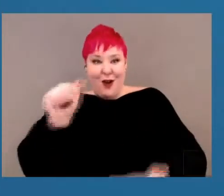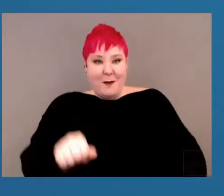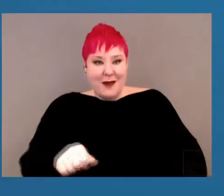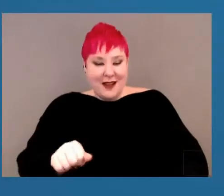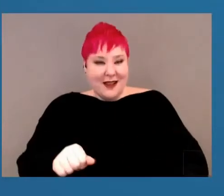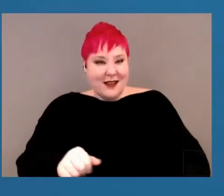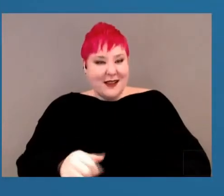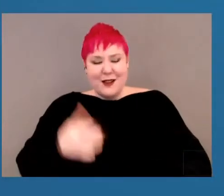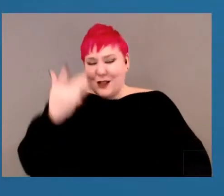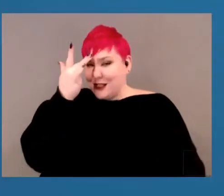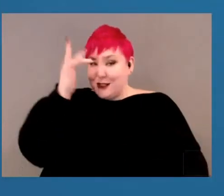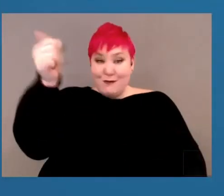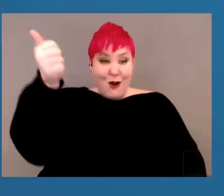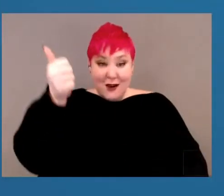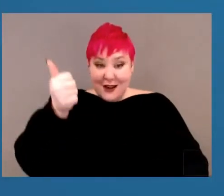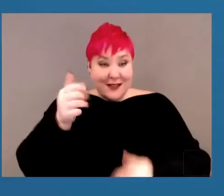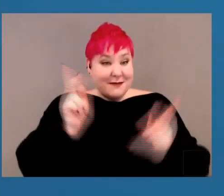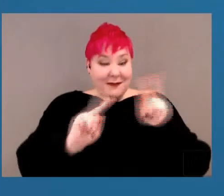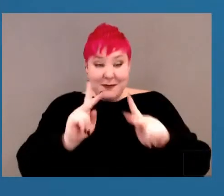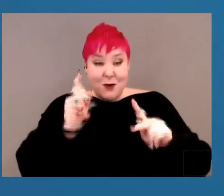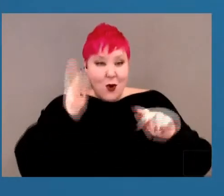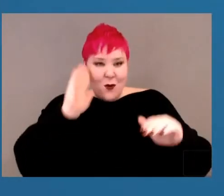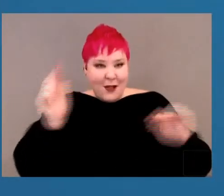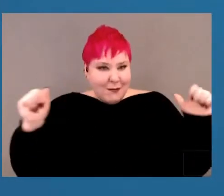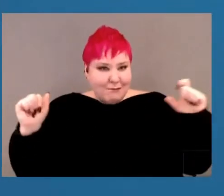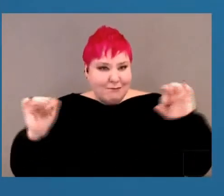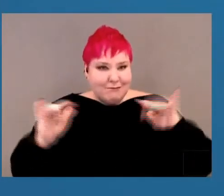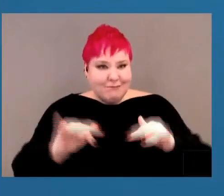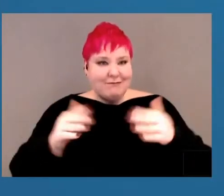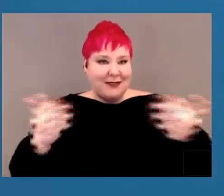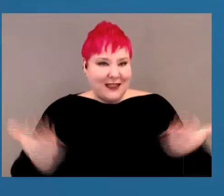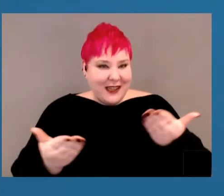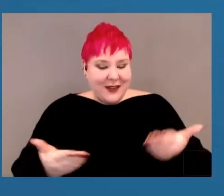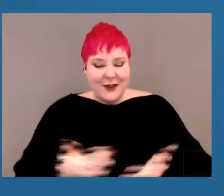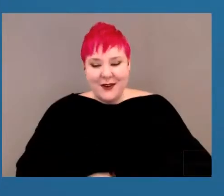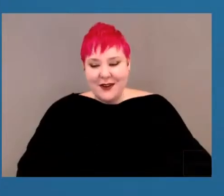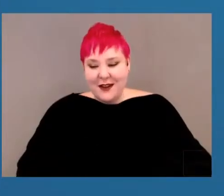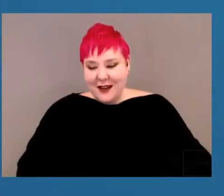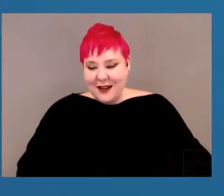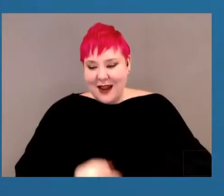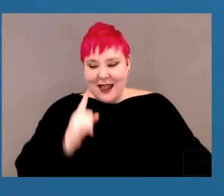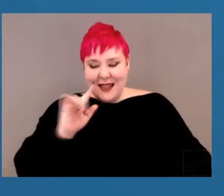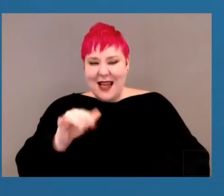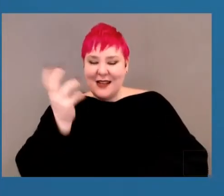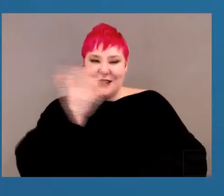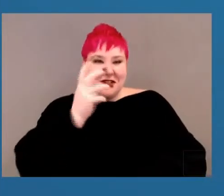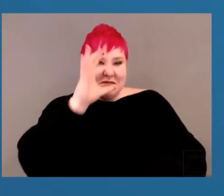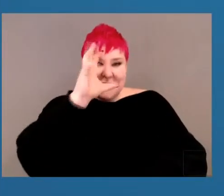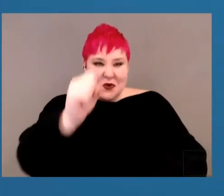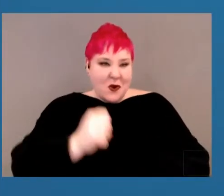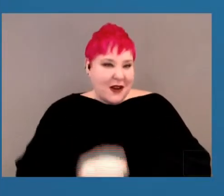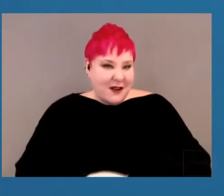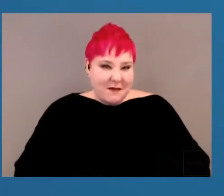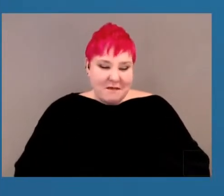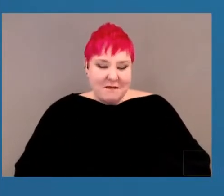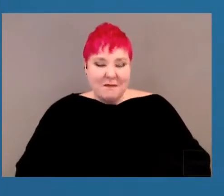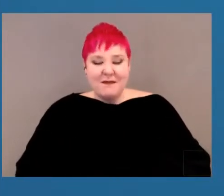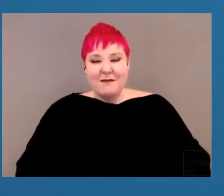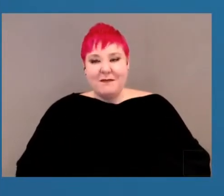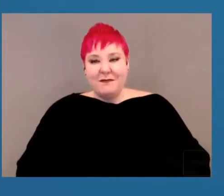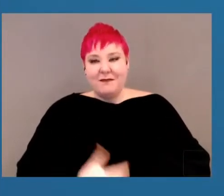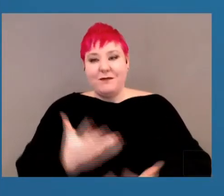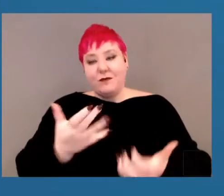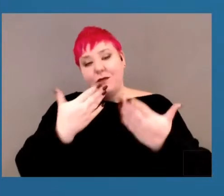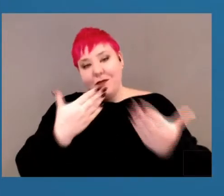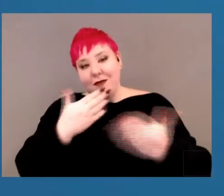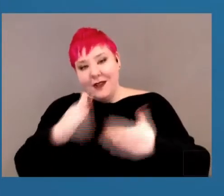people are going to be congregating here. And I think that's just extraordinary. And I want to thank all the people who work